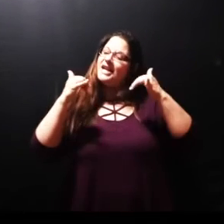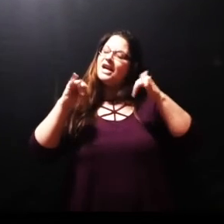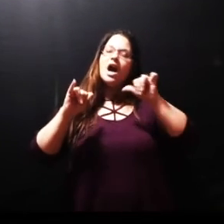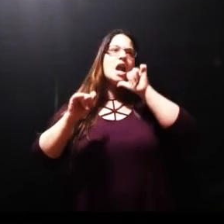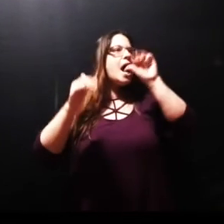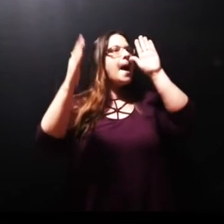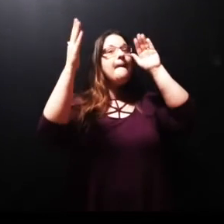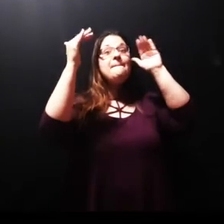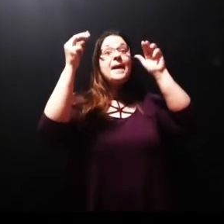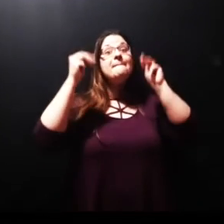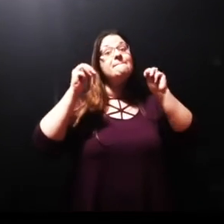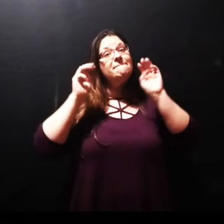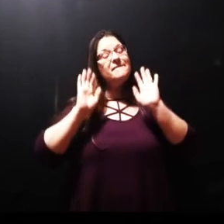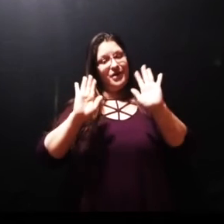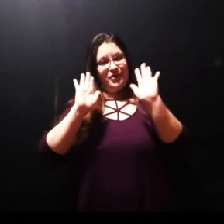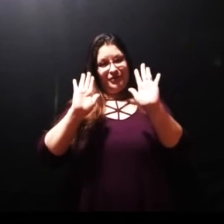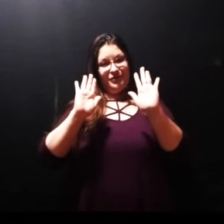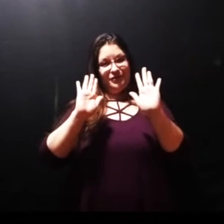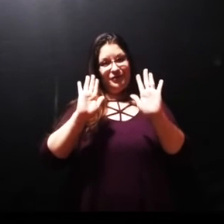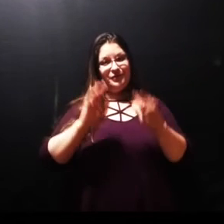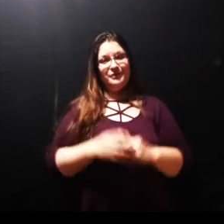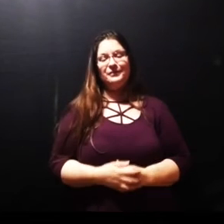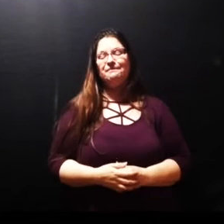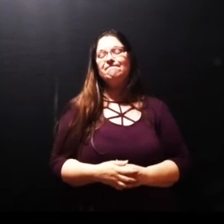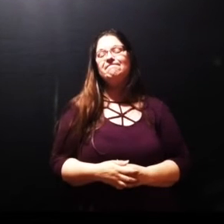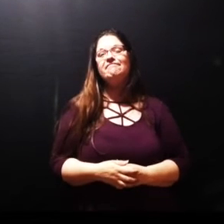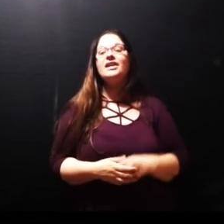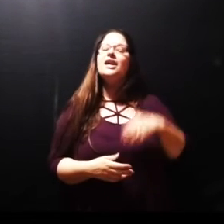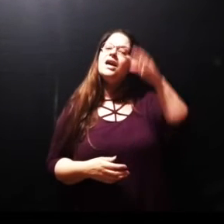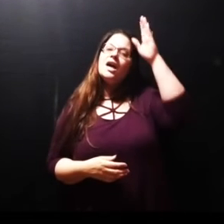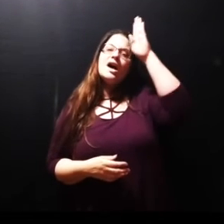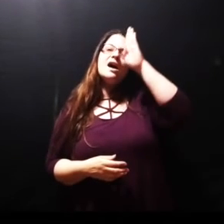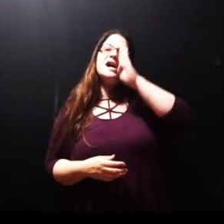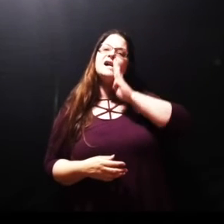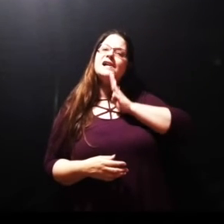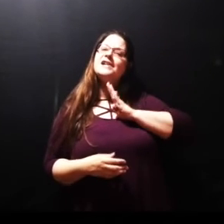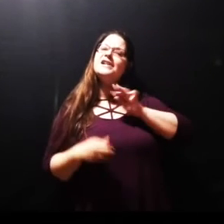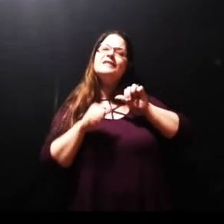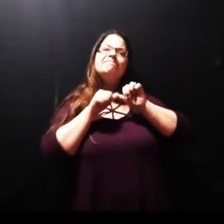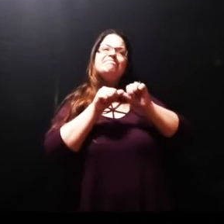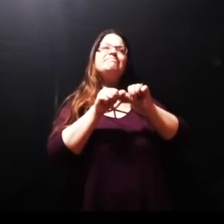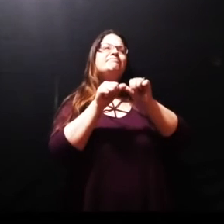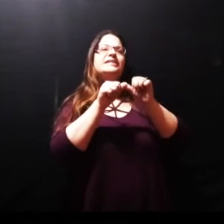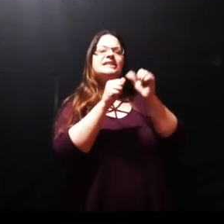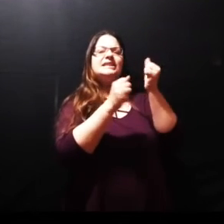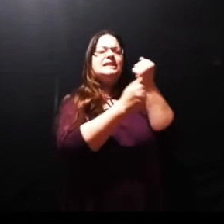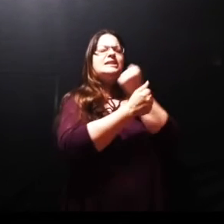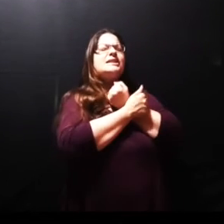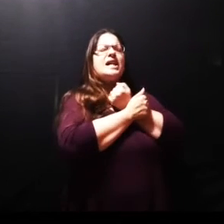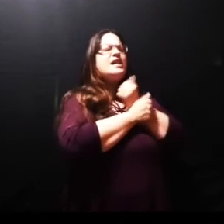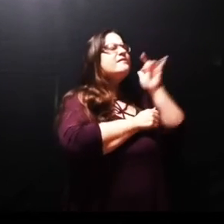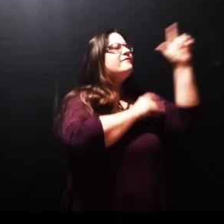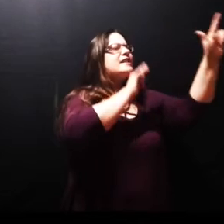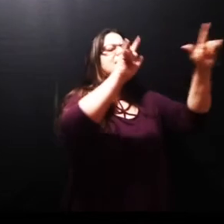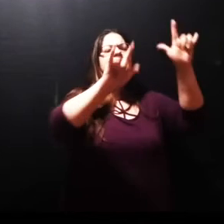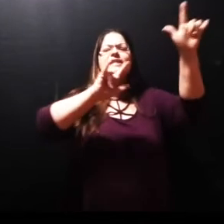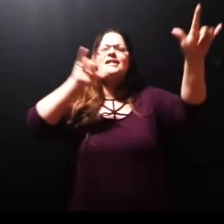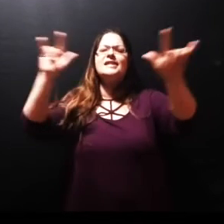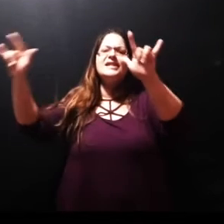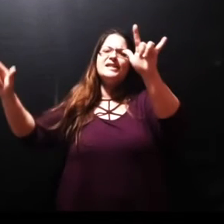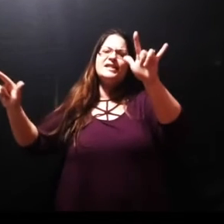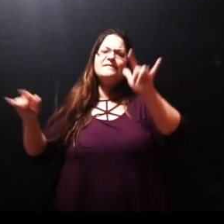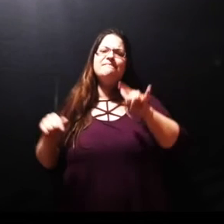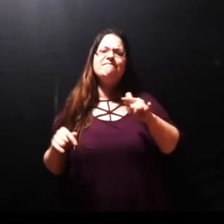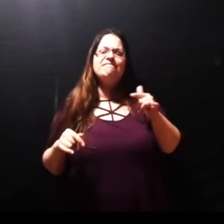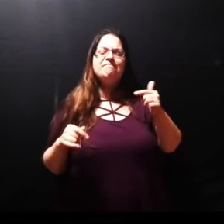in the unexpected miracle business so often God still loves us and there are little miracles